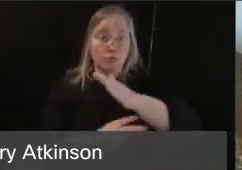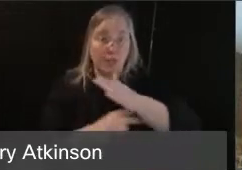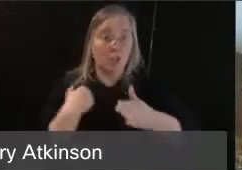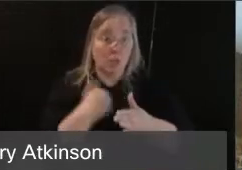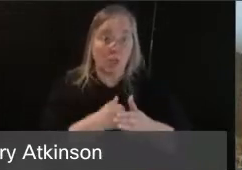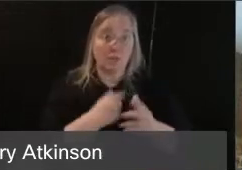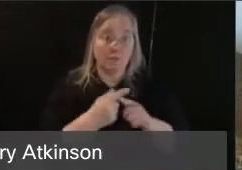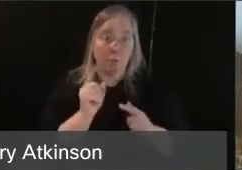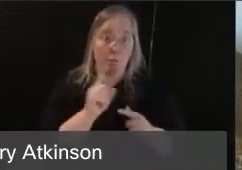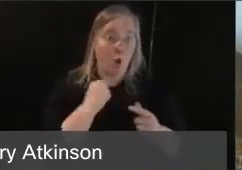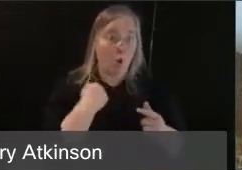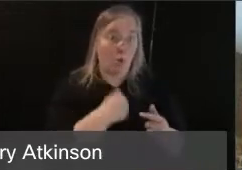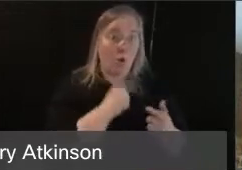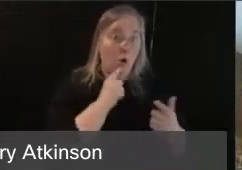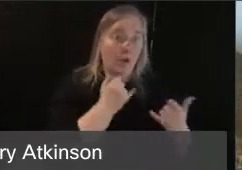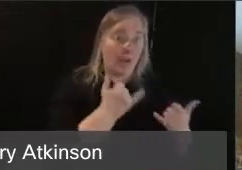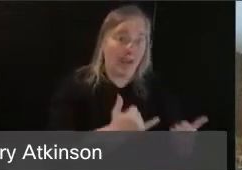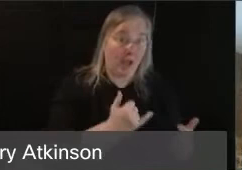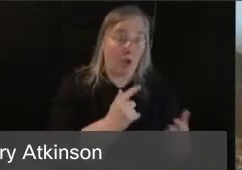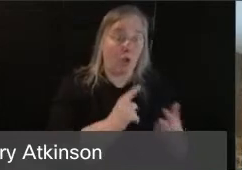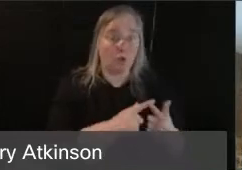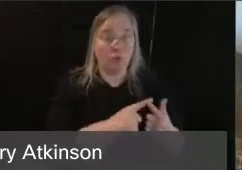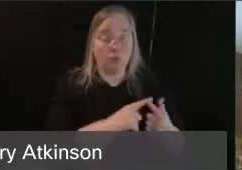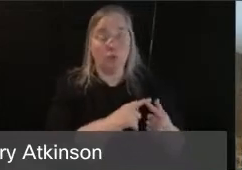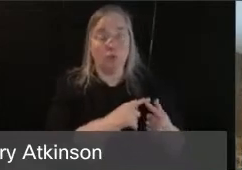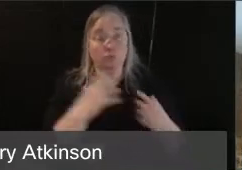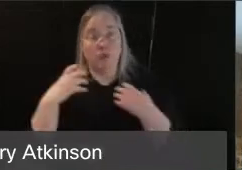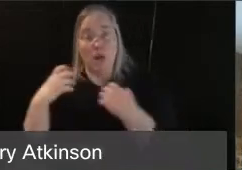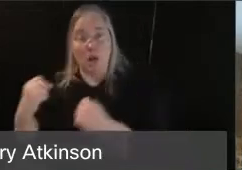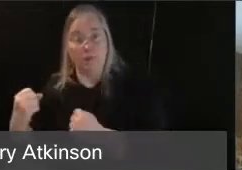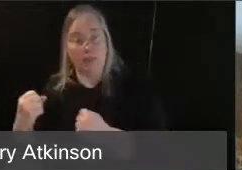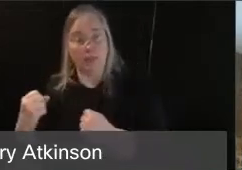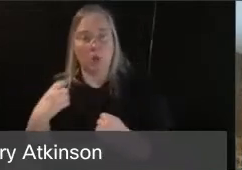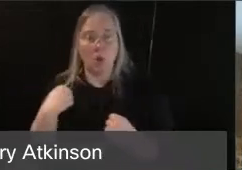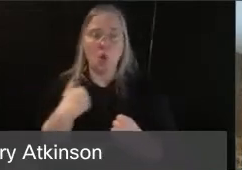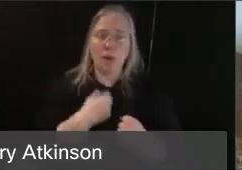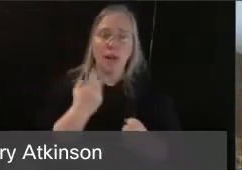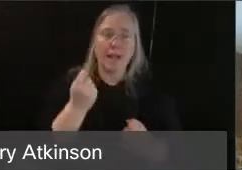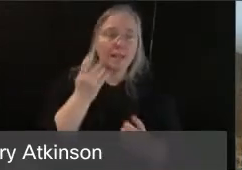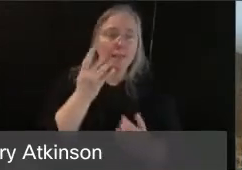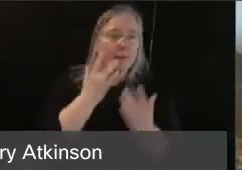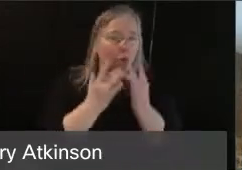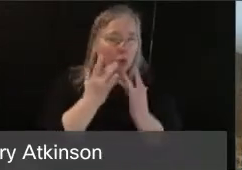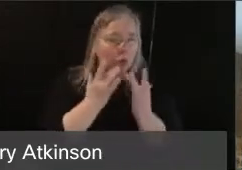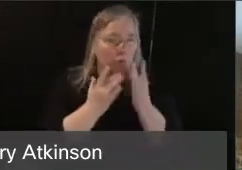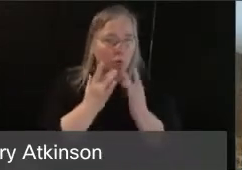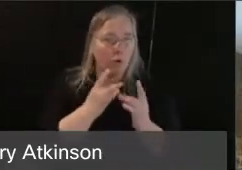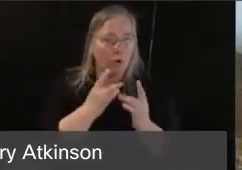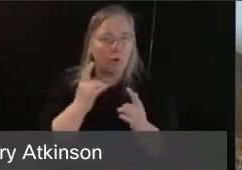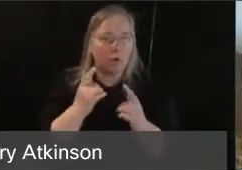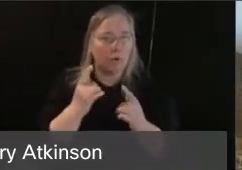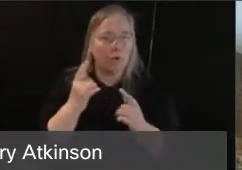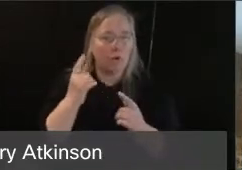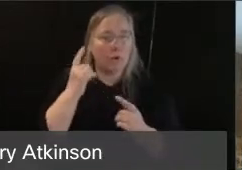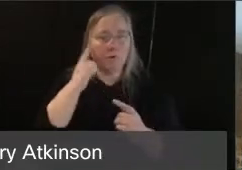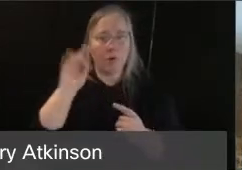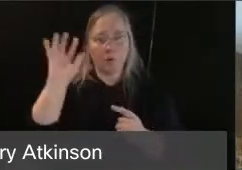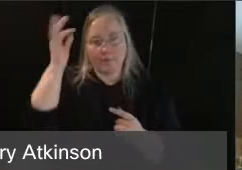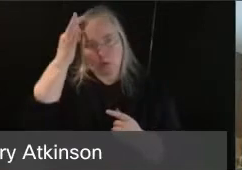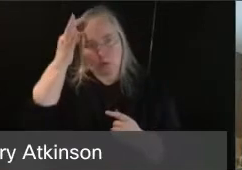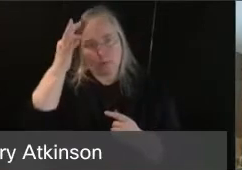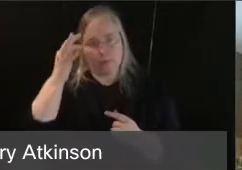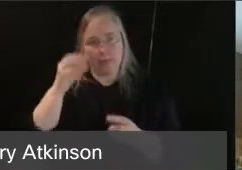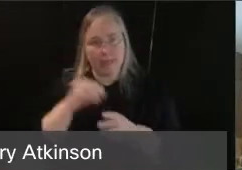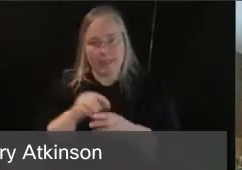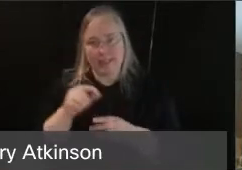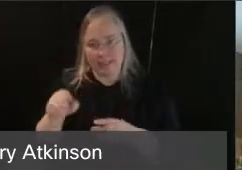now to our recovery. And this is something that we felt a little bit falling short for the federal government in this realm.